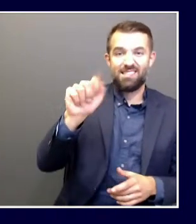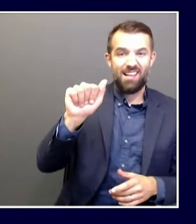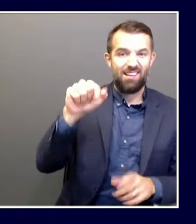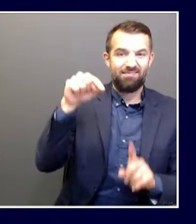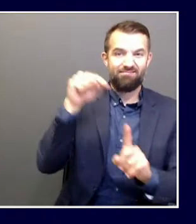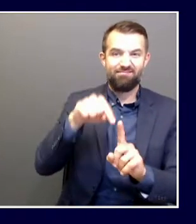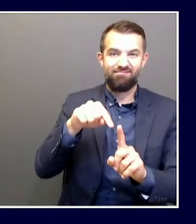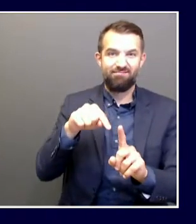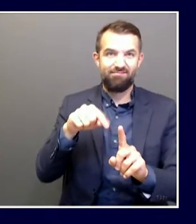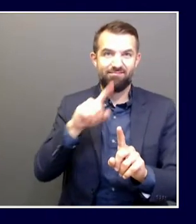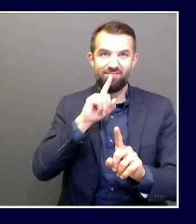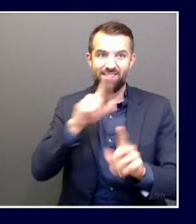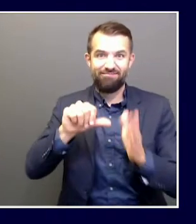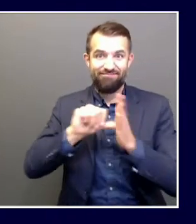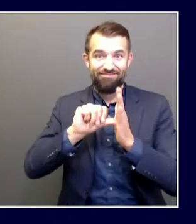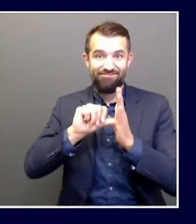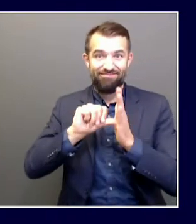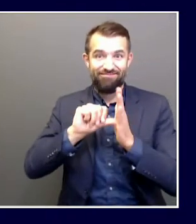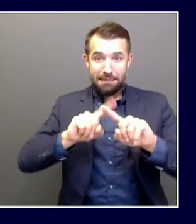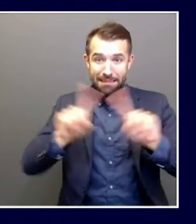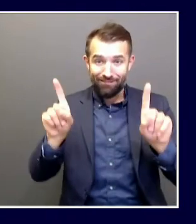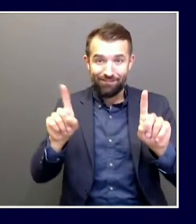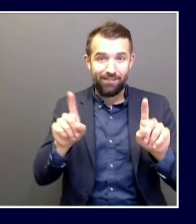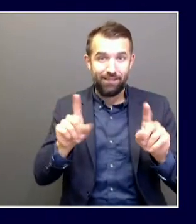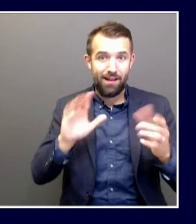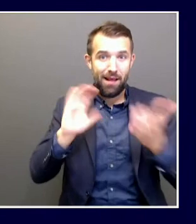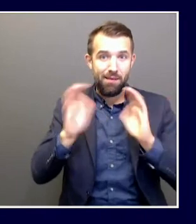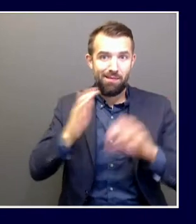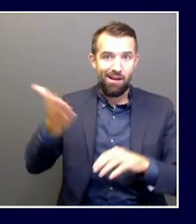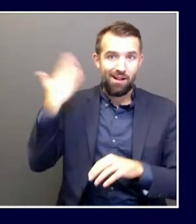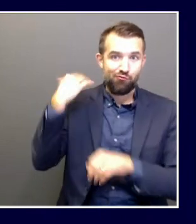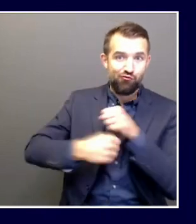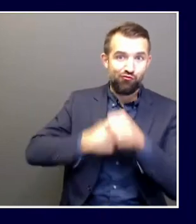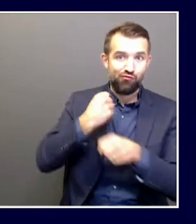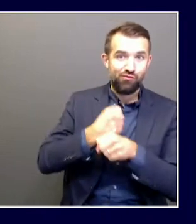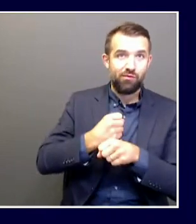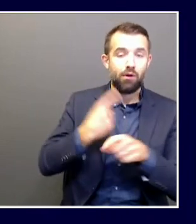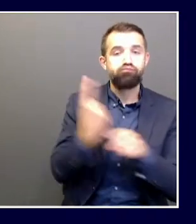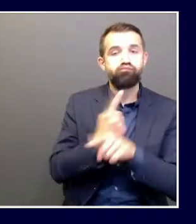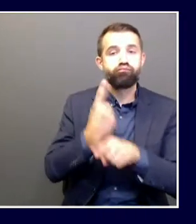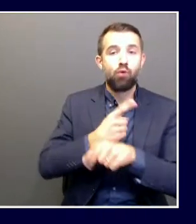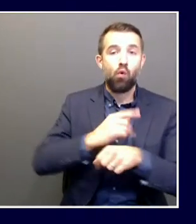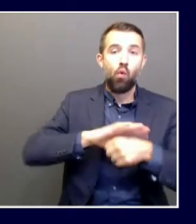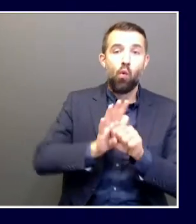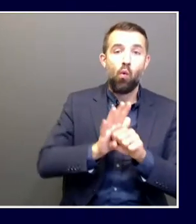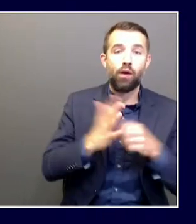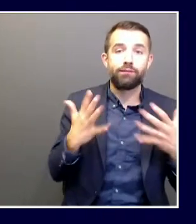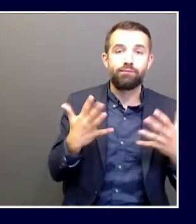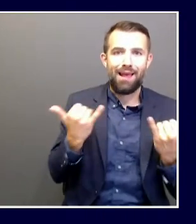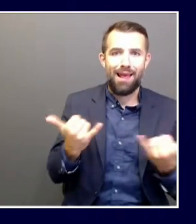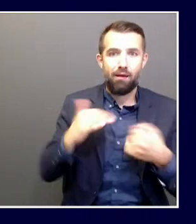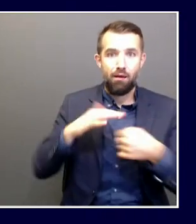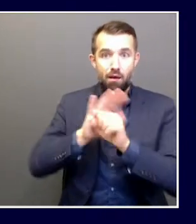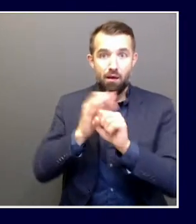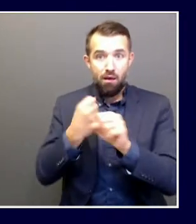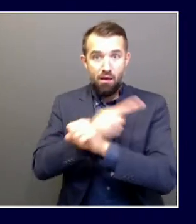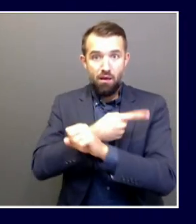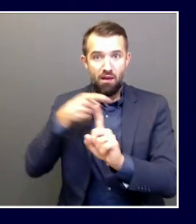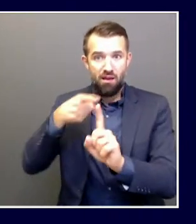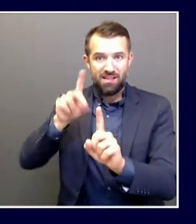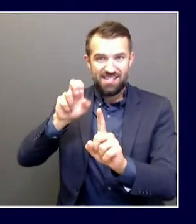that we were dealing with a year ago. We call it COVID-19 still, but in truth,